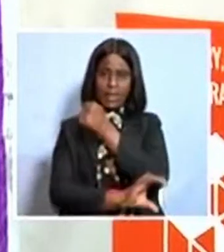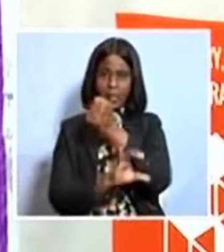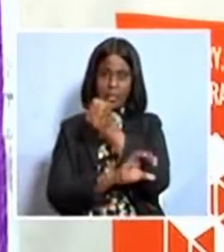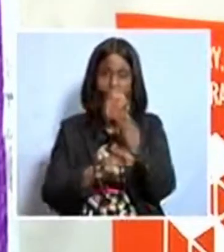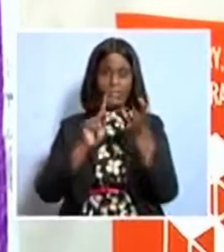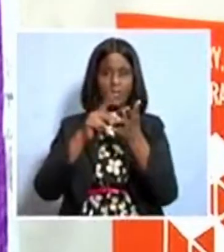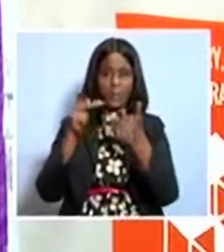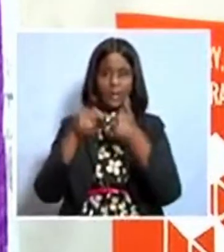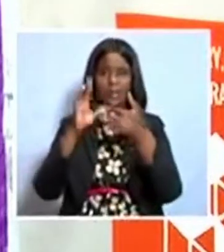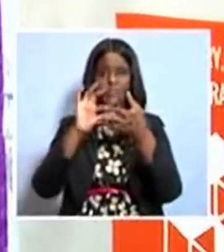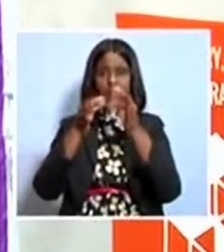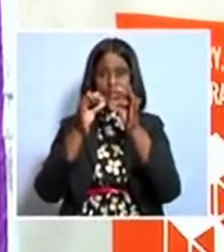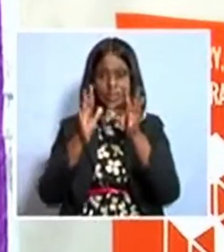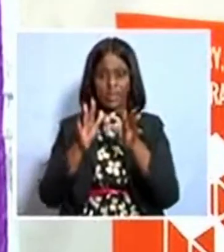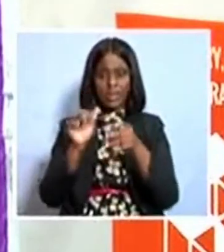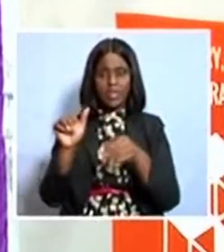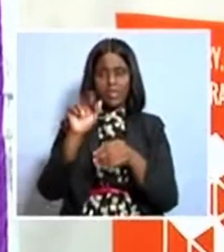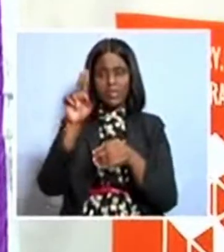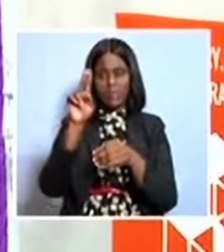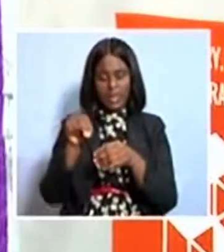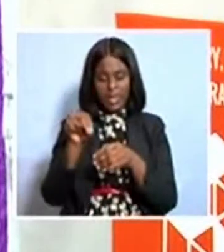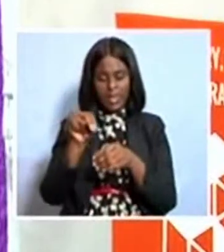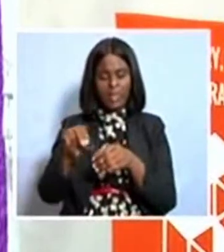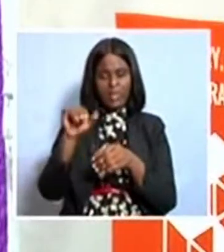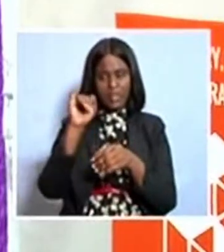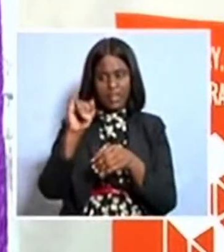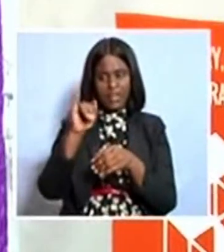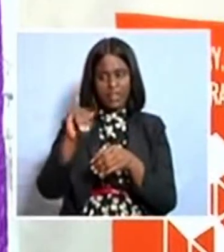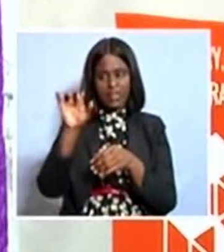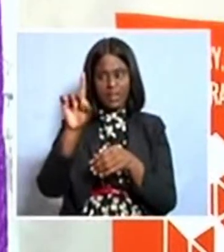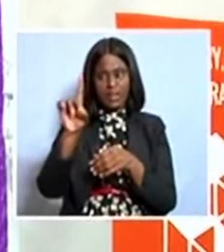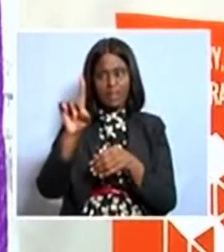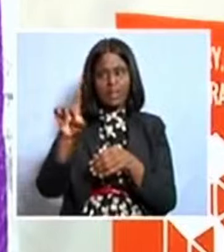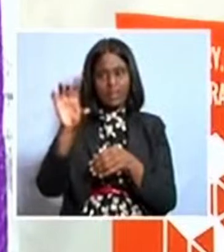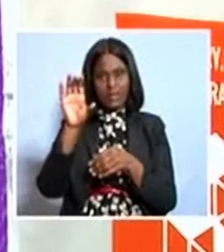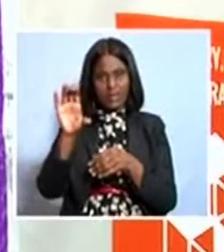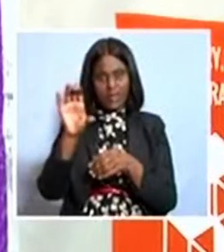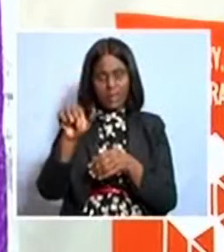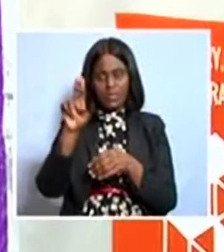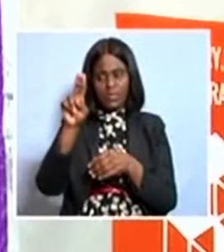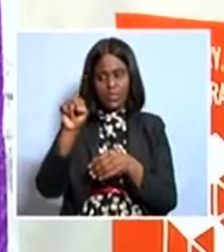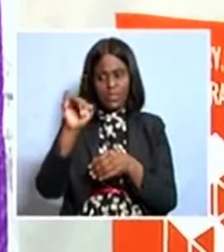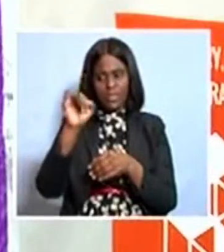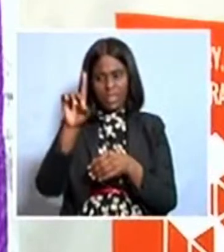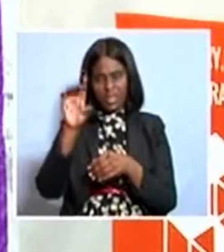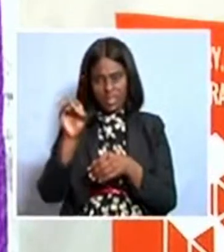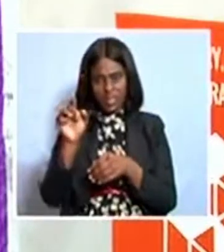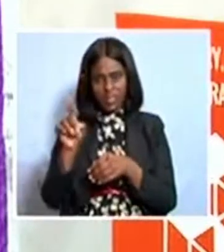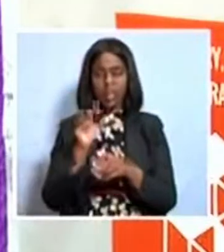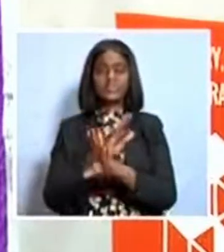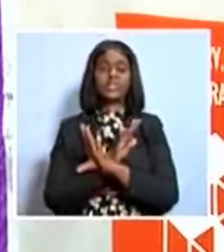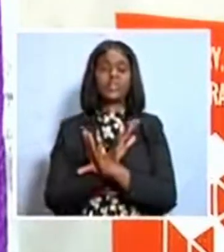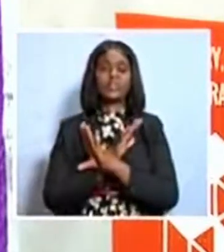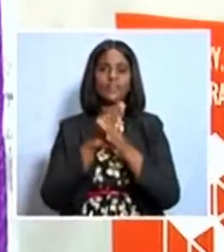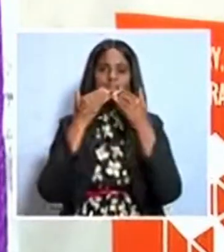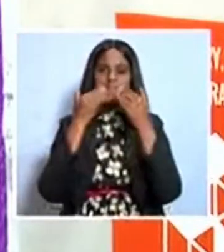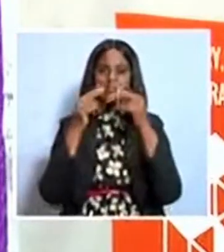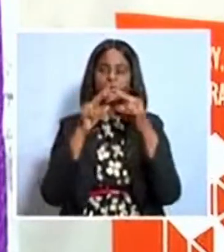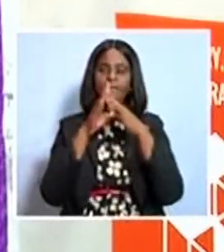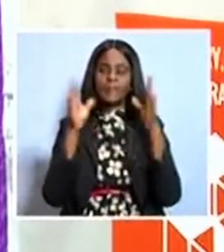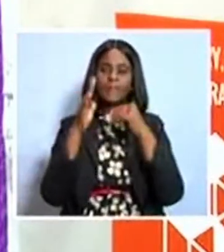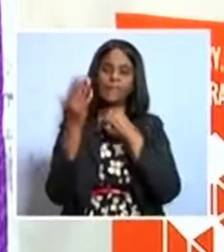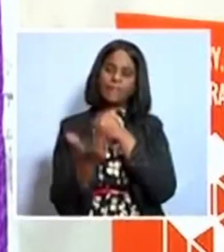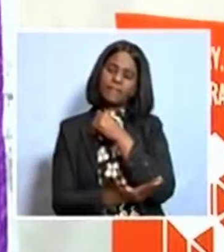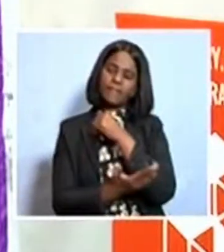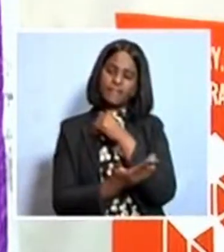Coordinator, United Nations Industrial Development Organization, UNIDO in short, that's Zambia. Thank you so much for joining us.